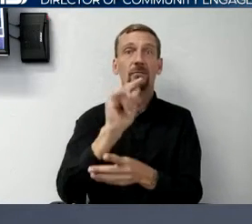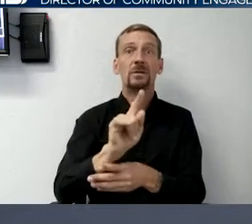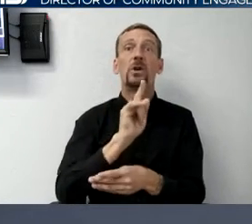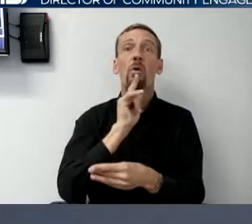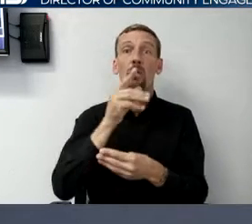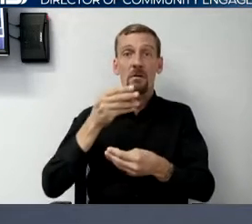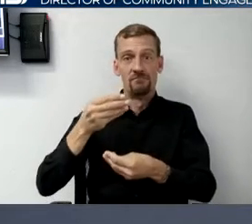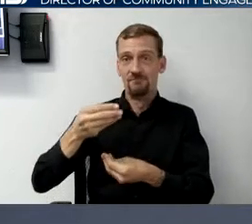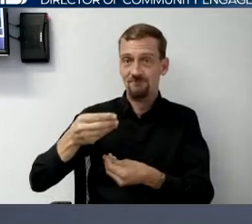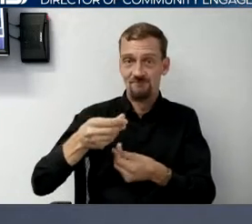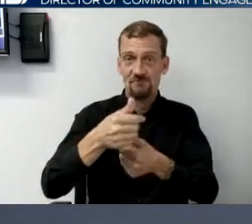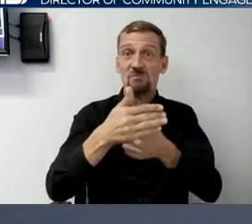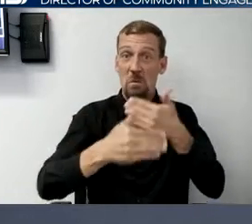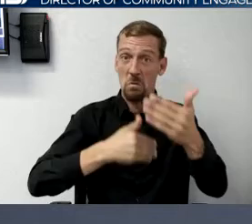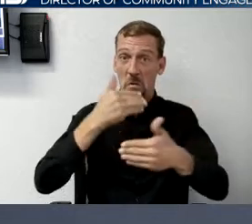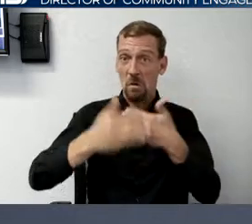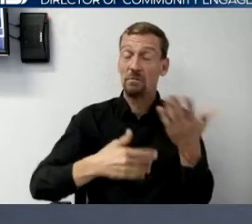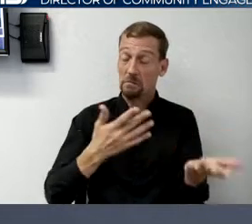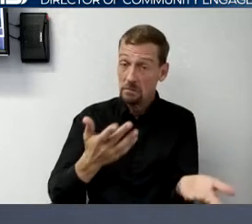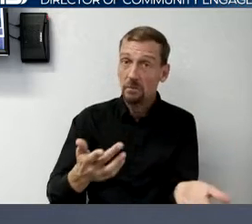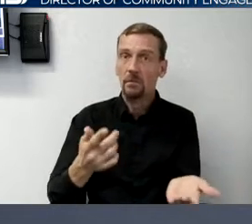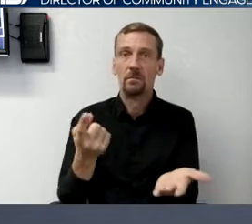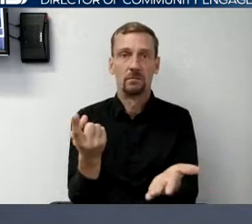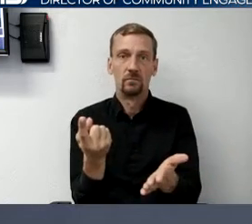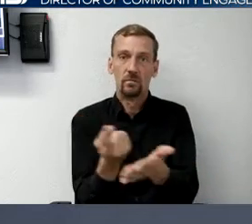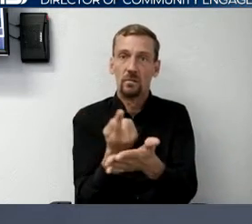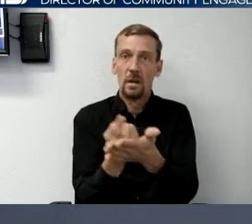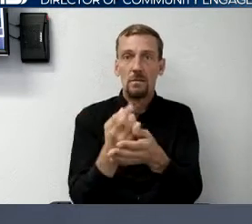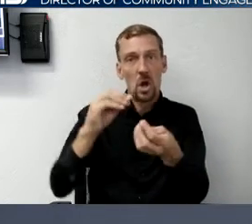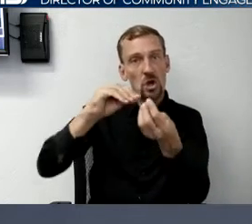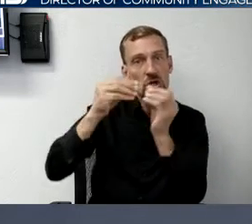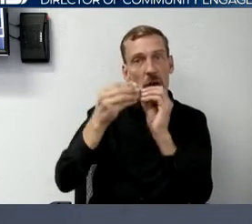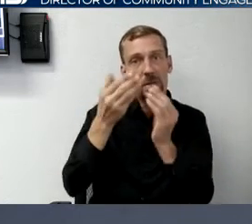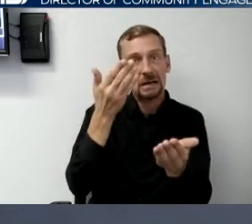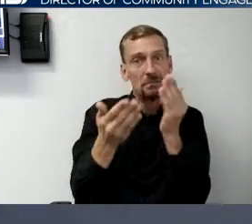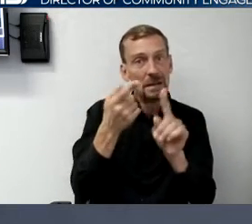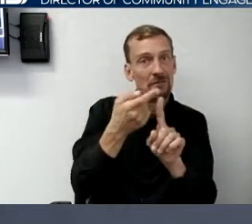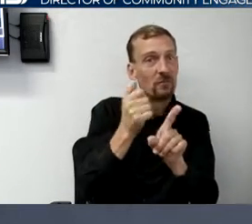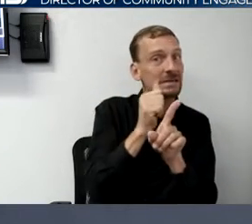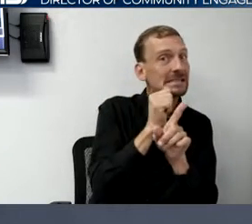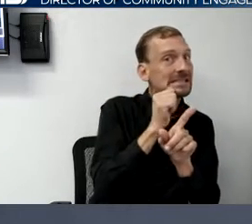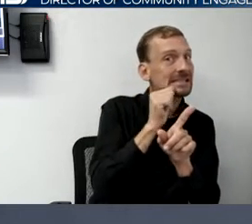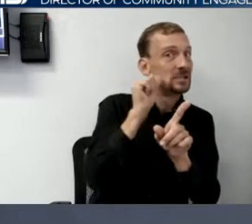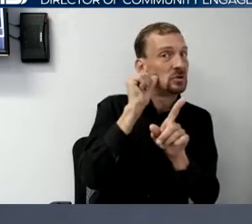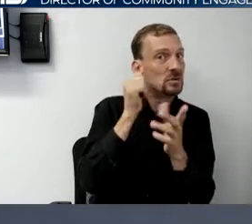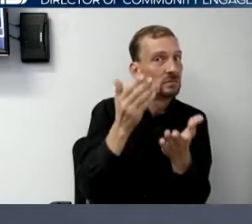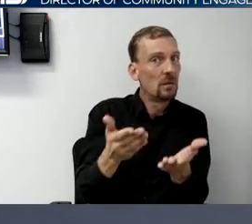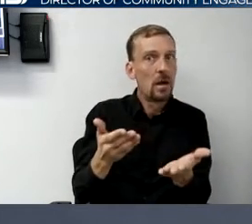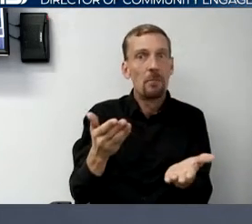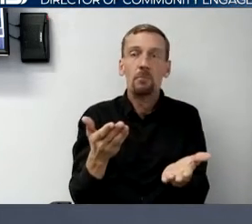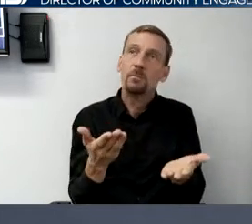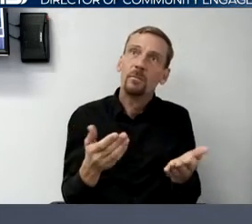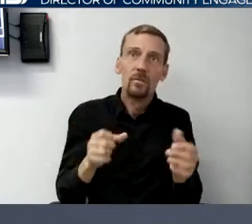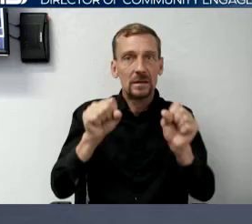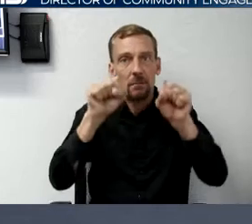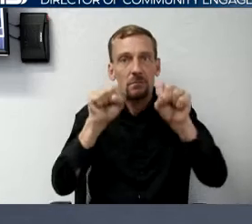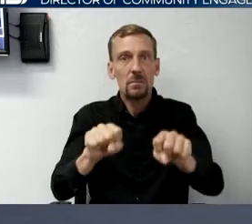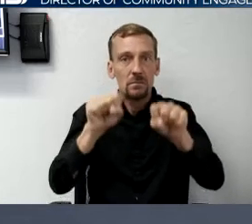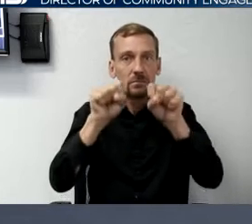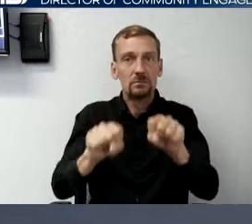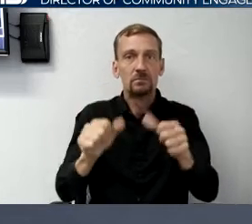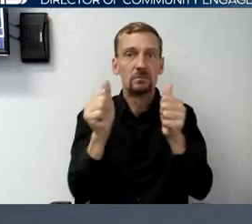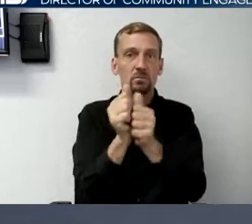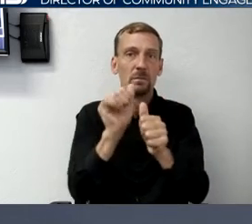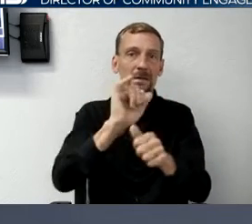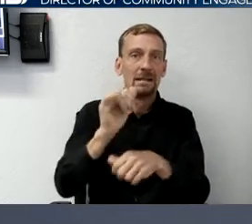process, and sometimes the numbers I'm giving you might be as of yesterday, possibly like with a